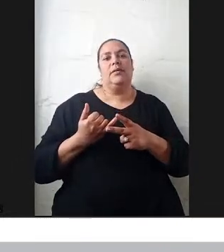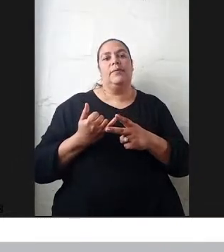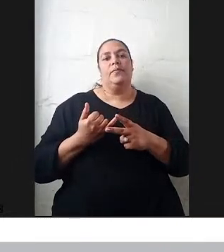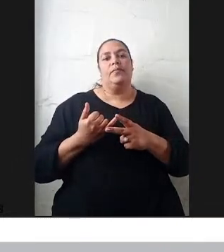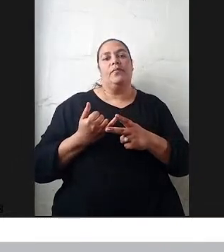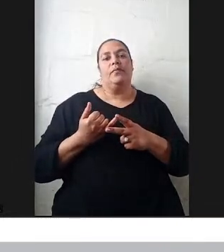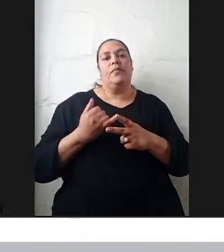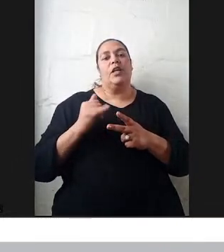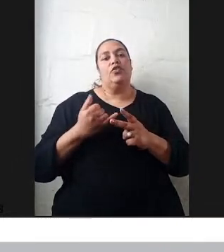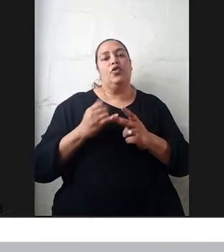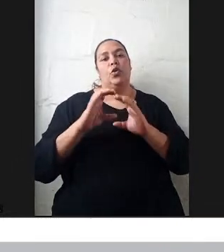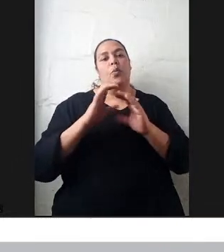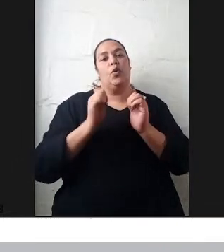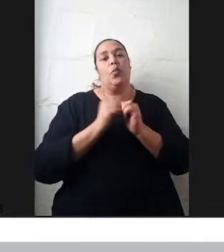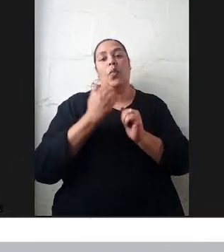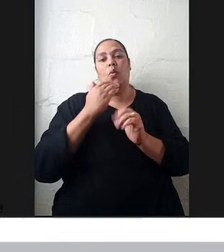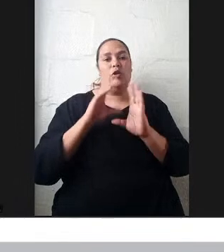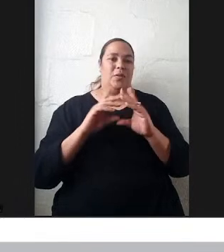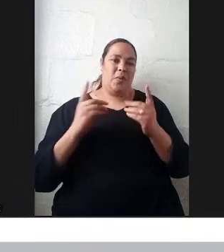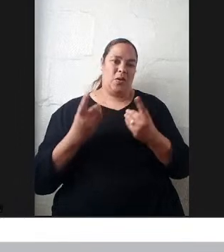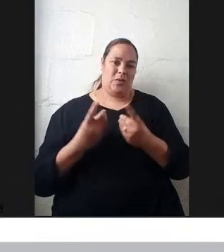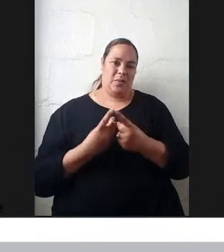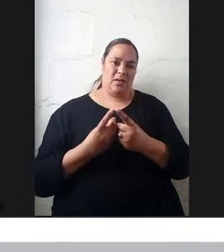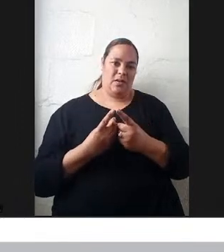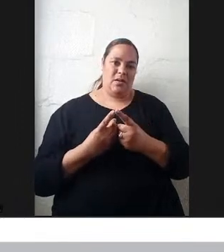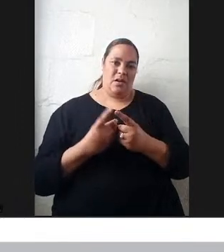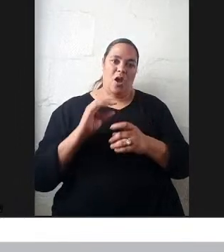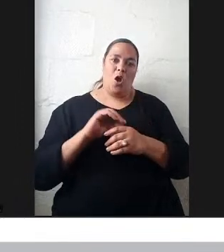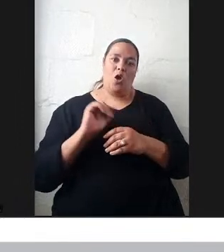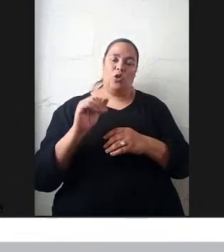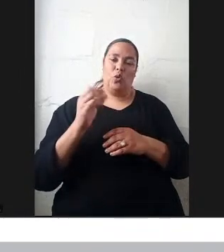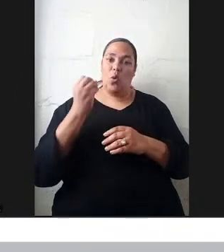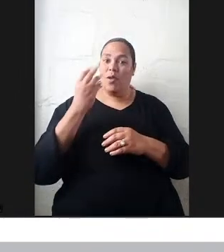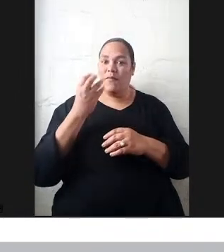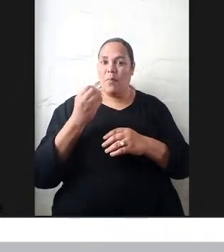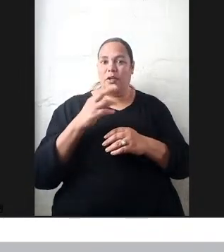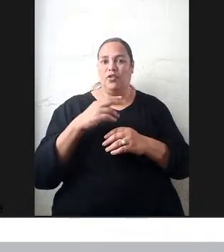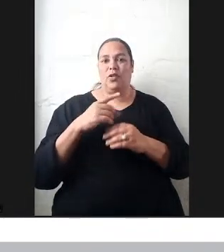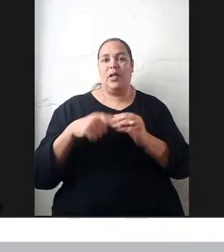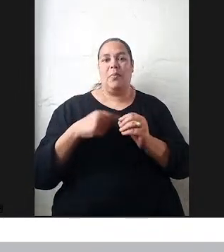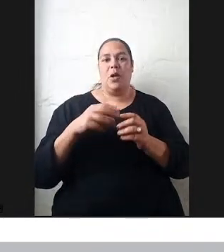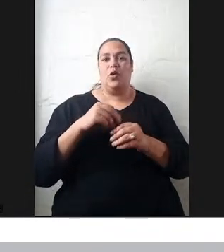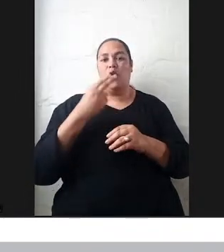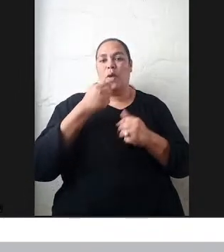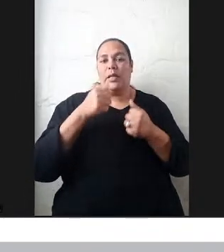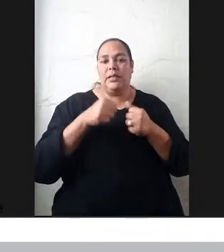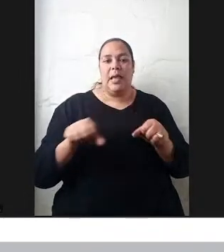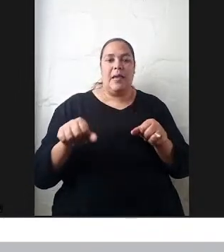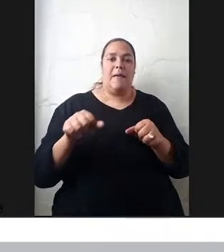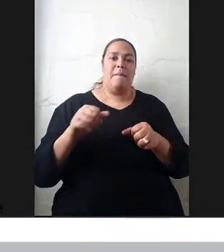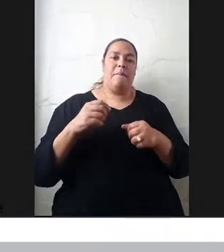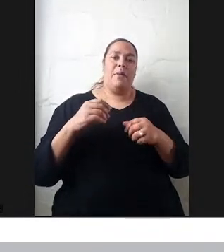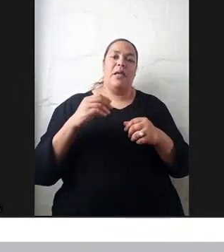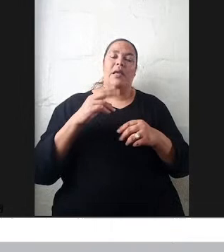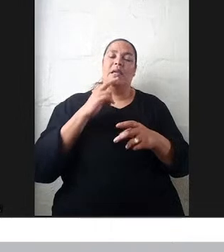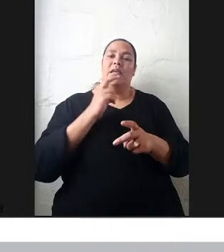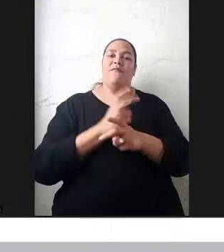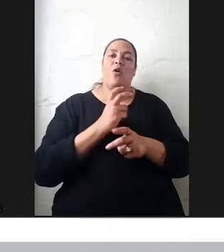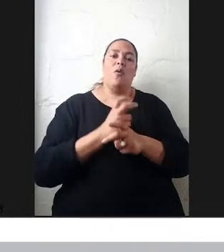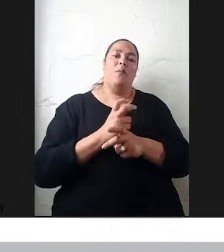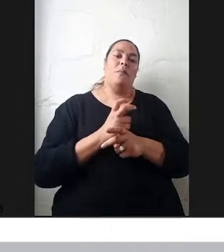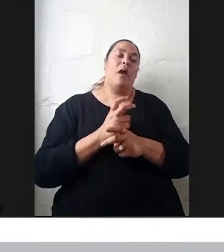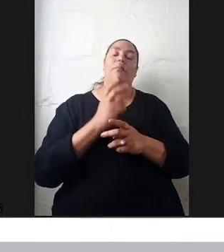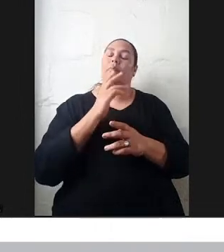communicate with the department on the data regarding red tape on informal informal sector for the